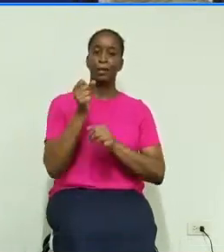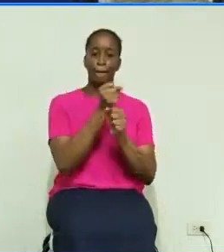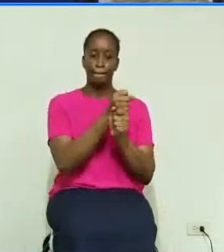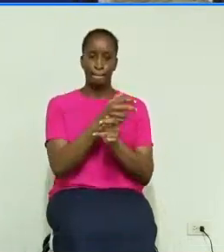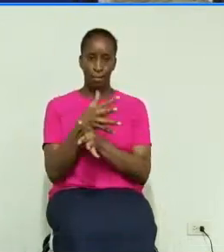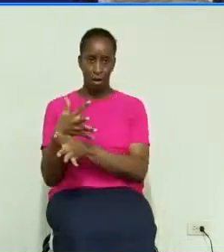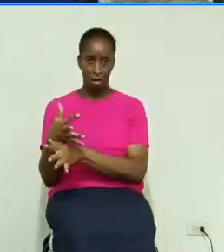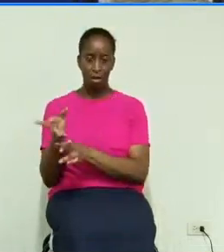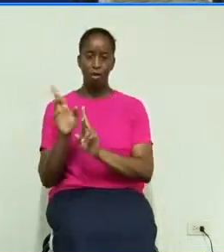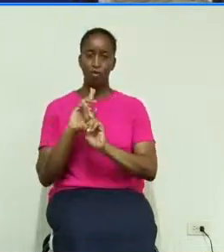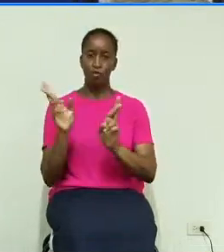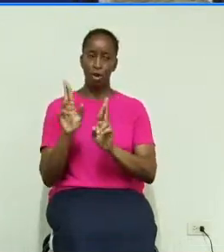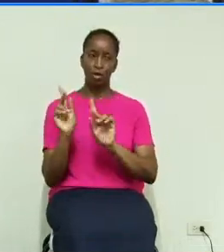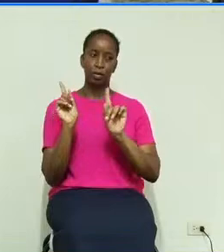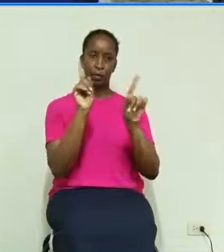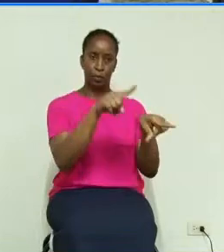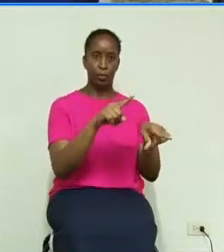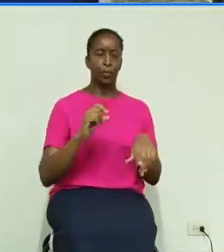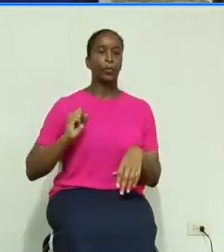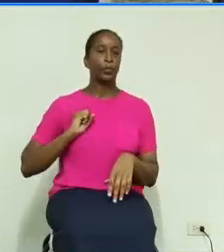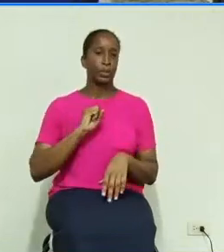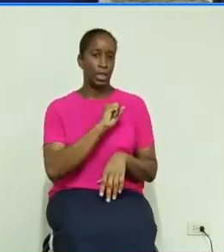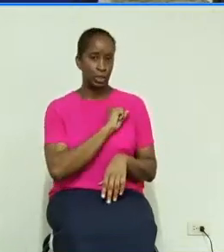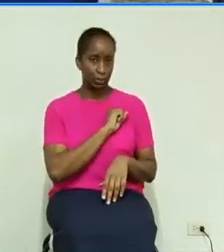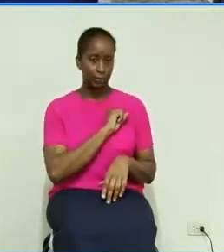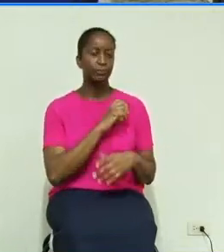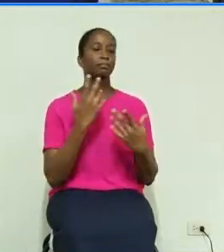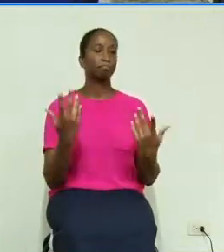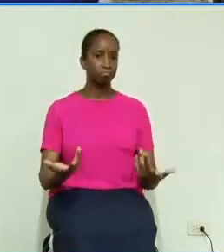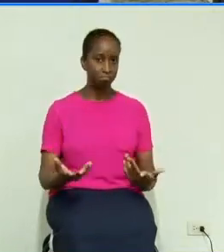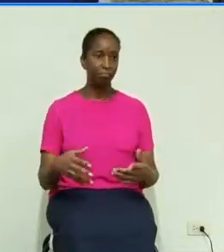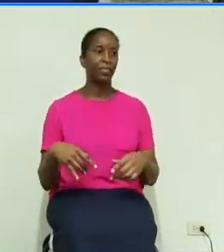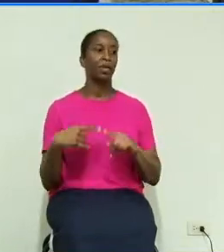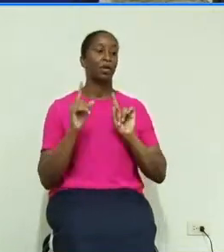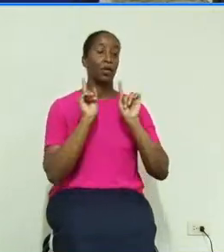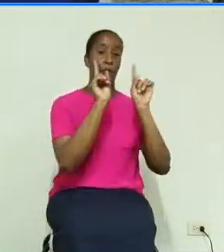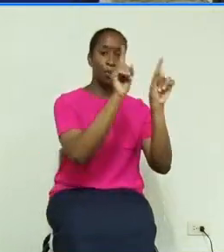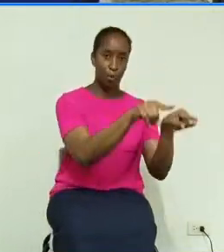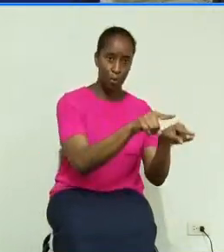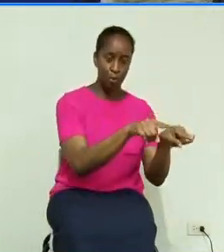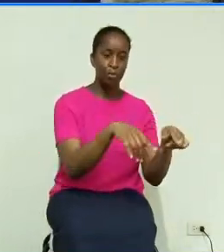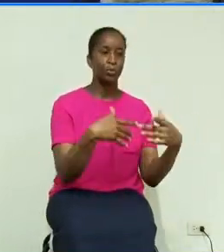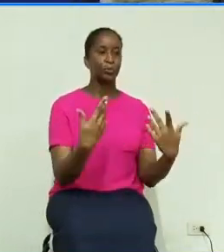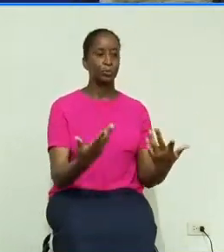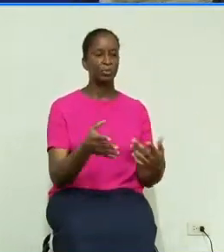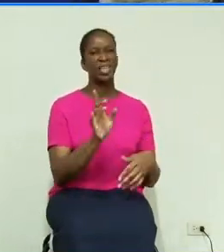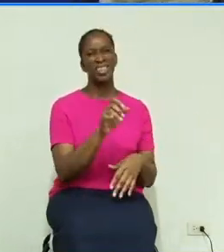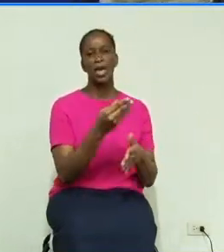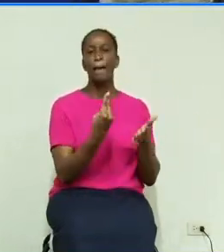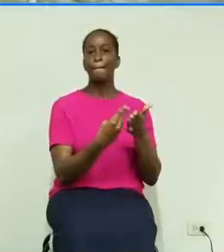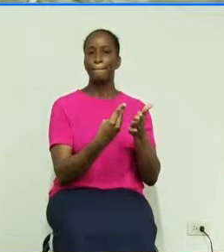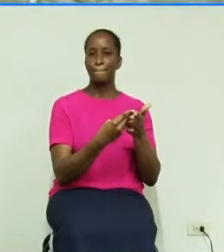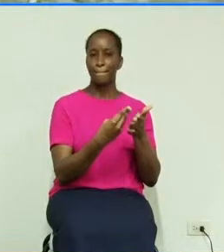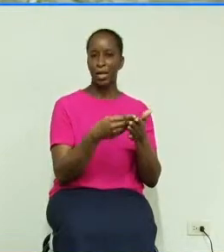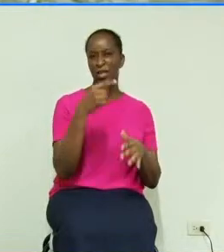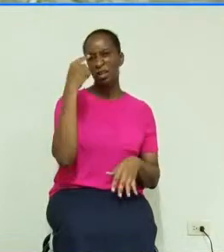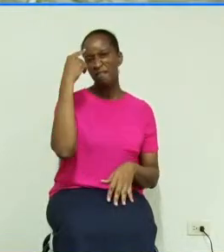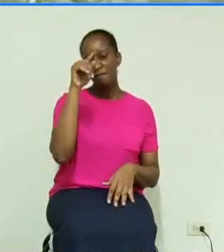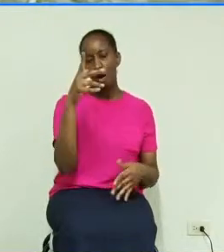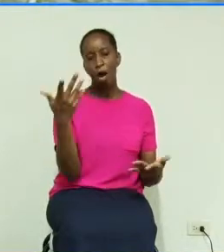So the stipend really merely covers gas in your car. Well, while I appreciate all that you